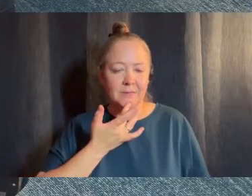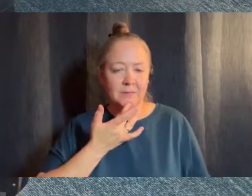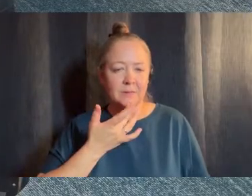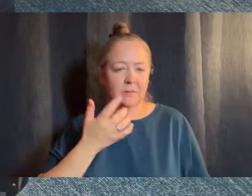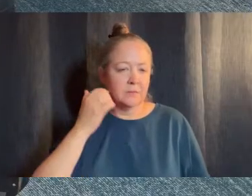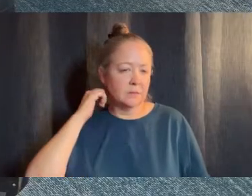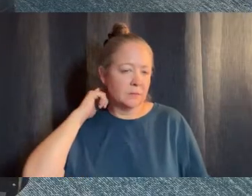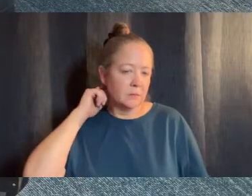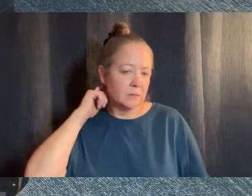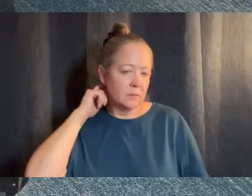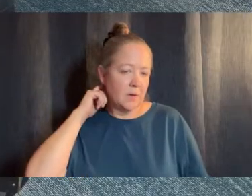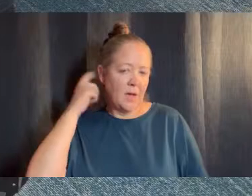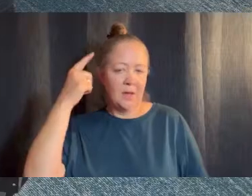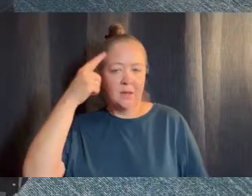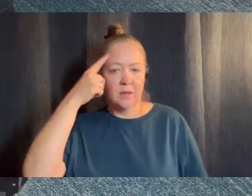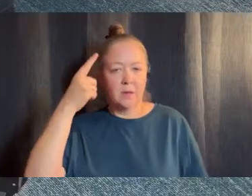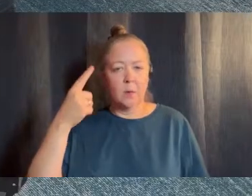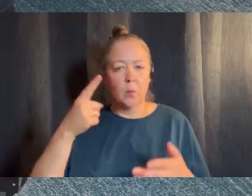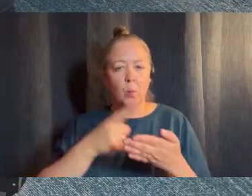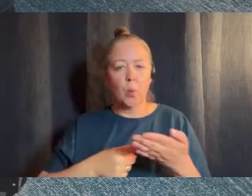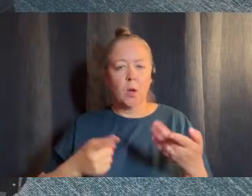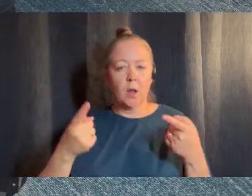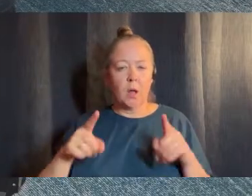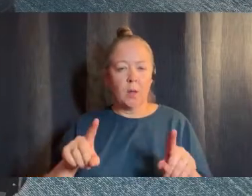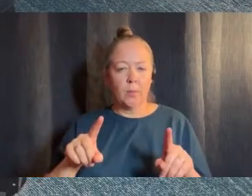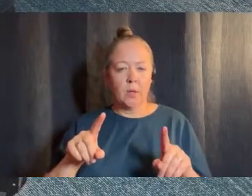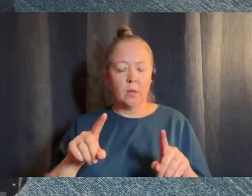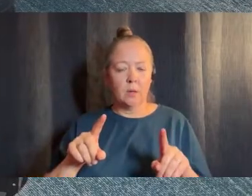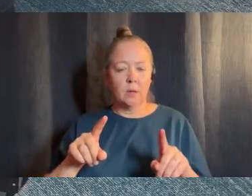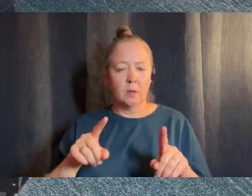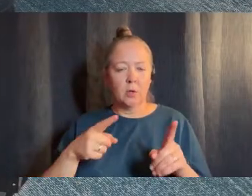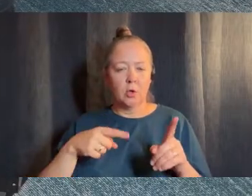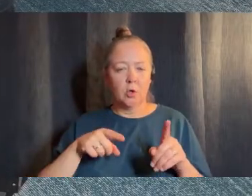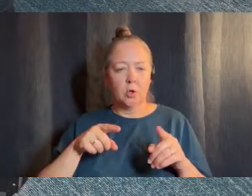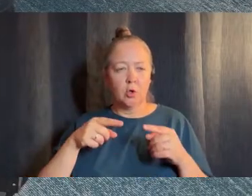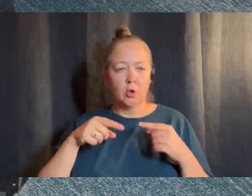on the exchange was awful.